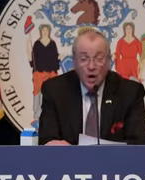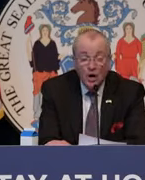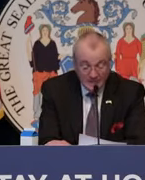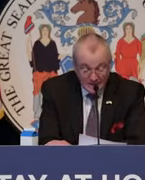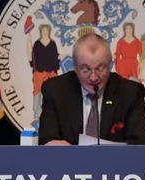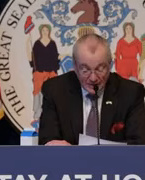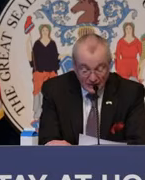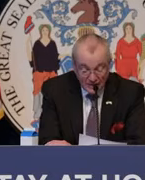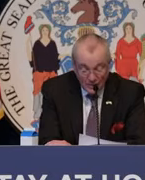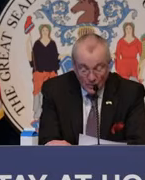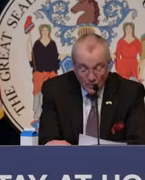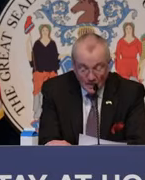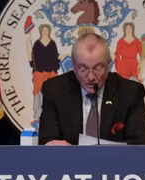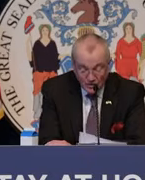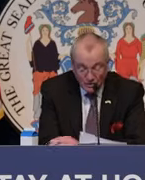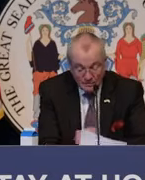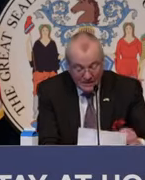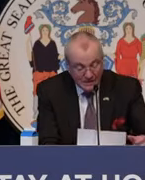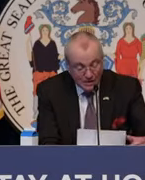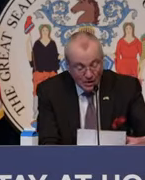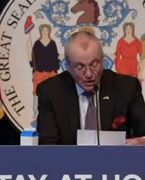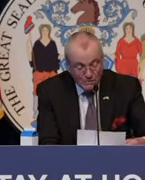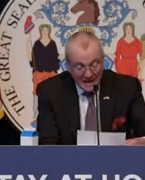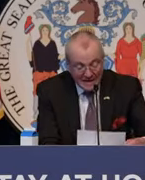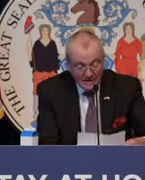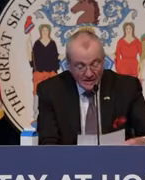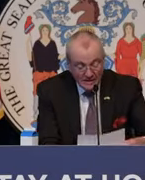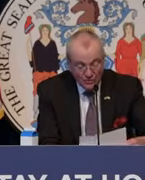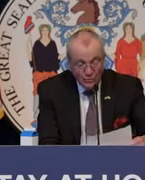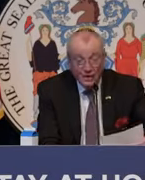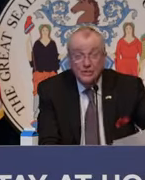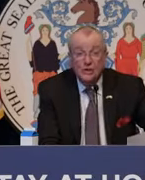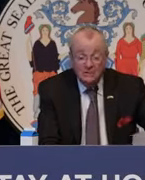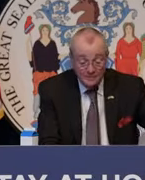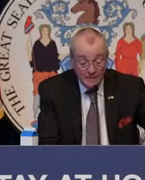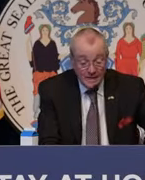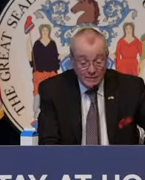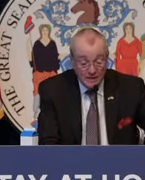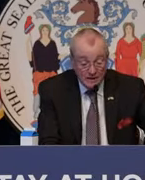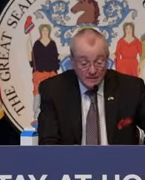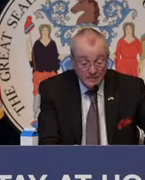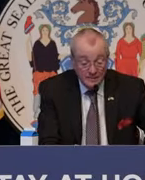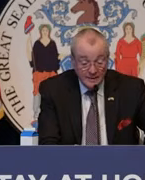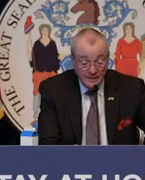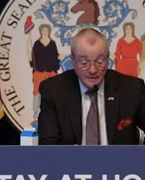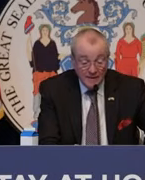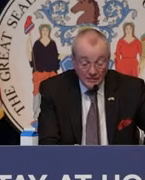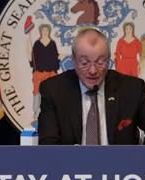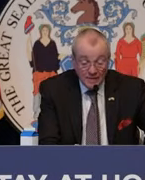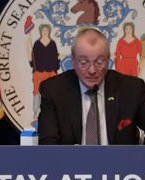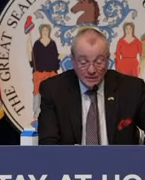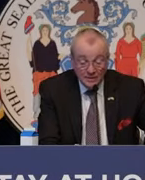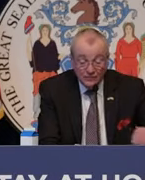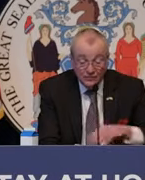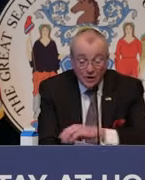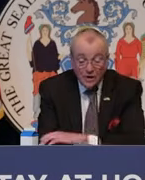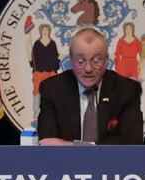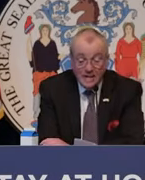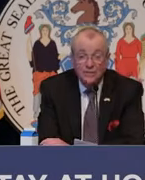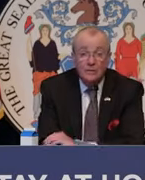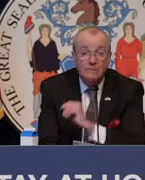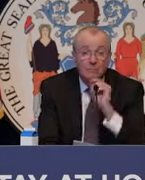have some hard dates as to when we can truly begin our road back through restart and recovery. But as I am able to